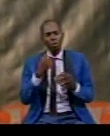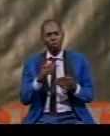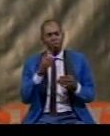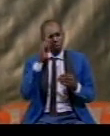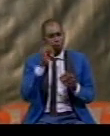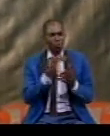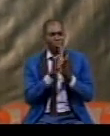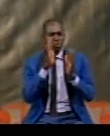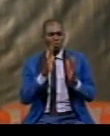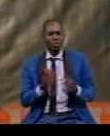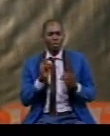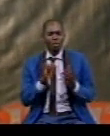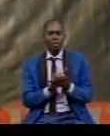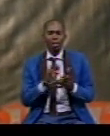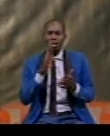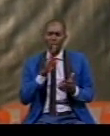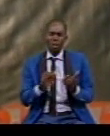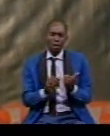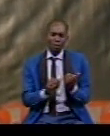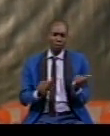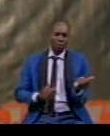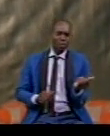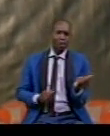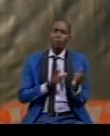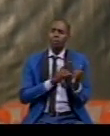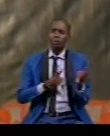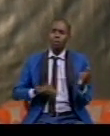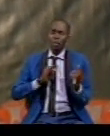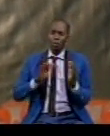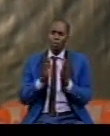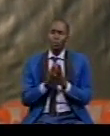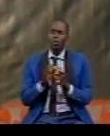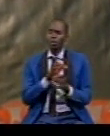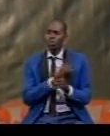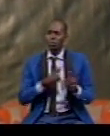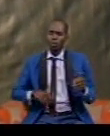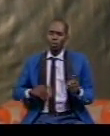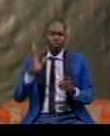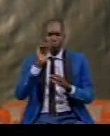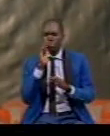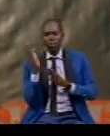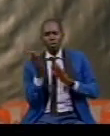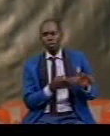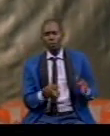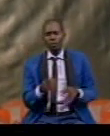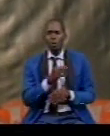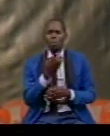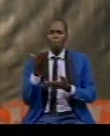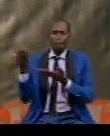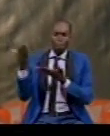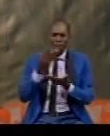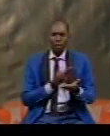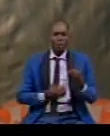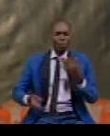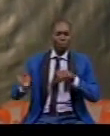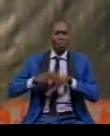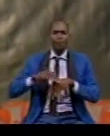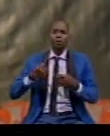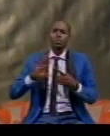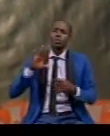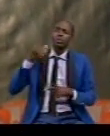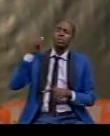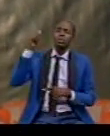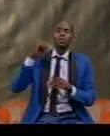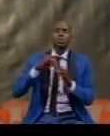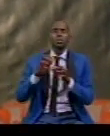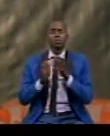Holy Spirit. He will touch that deafness. It will touch that incurable disease in